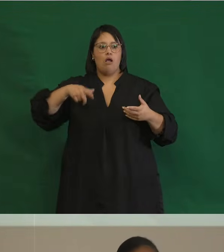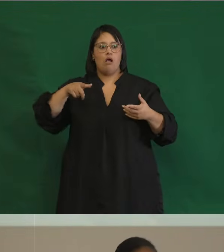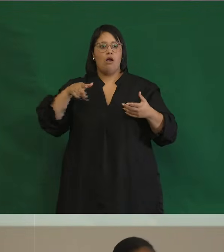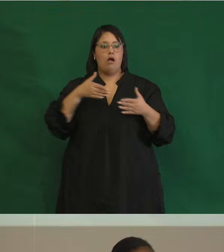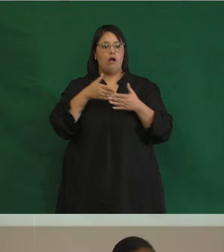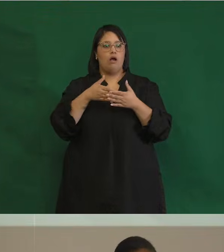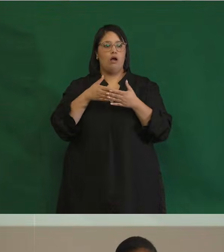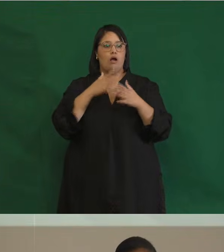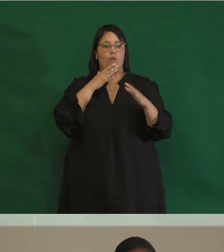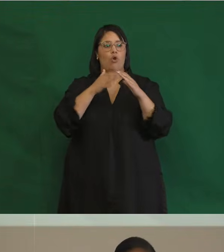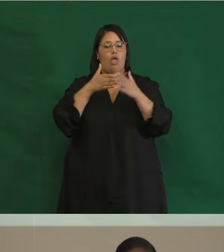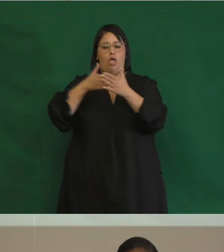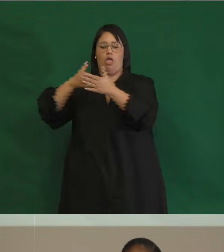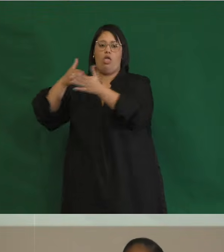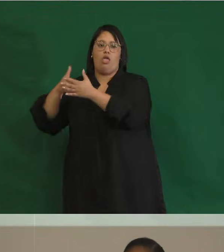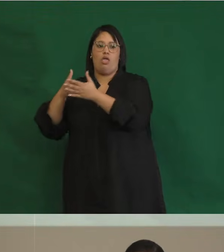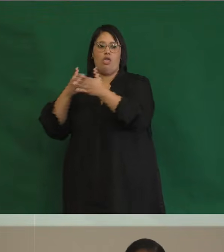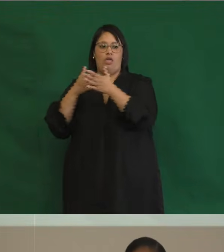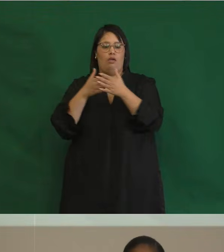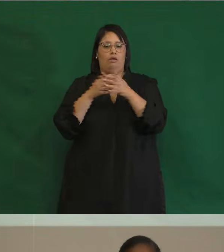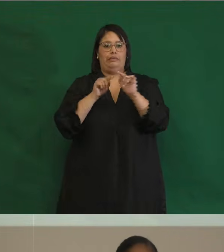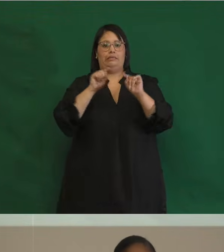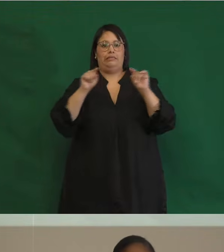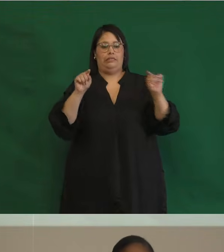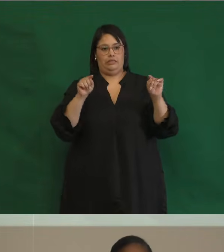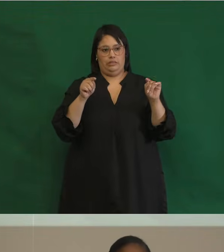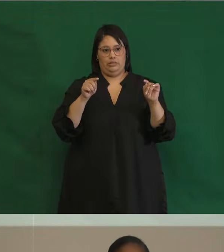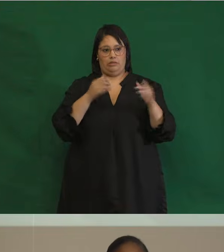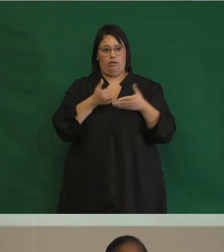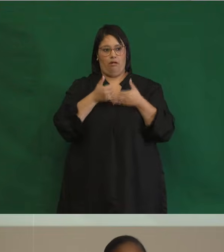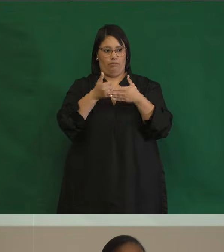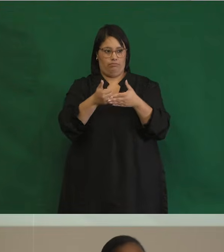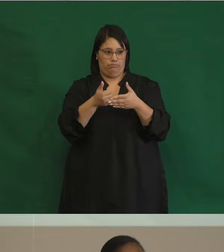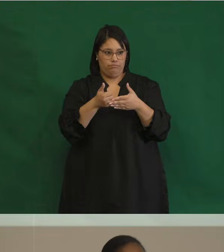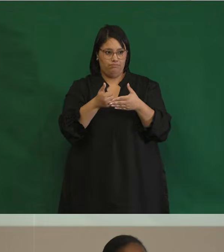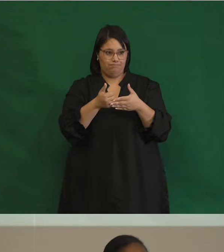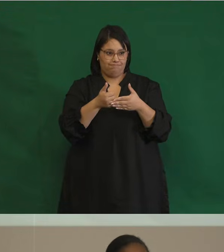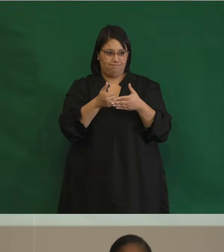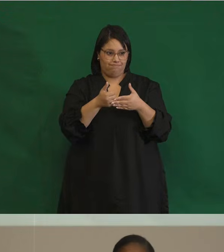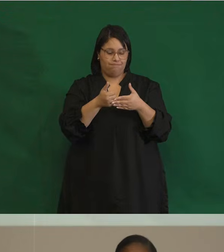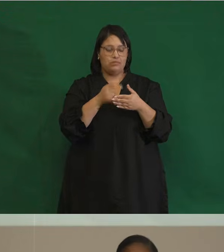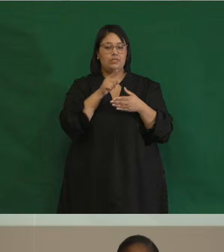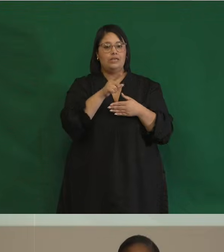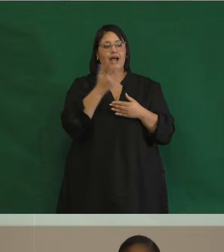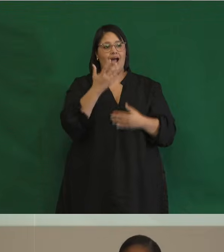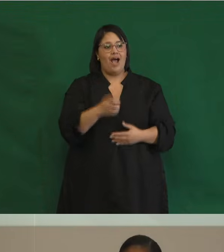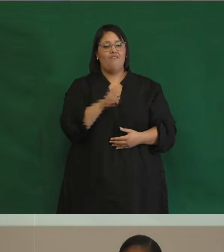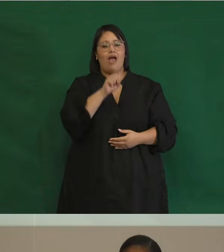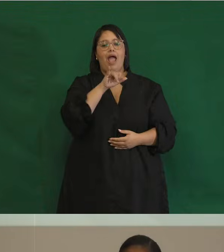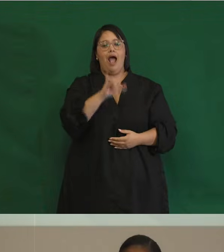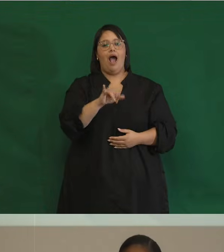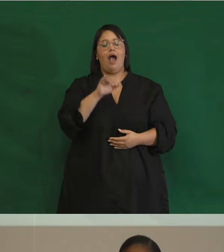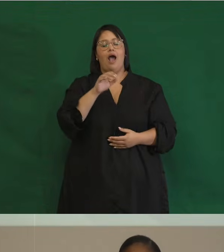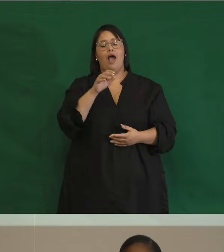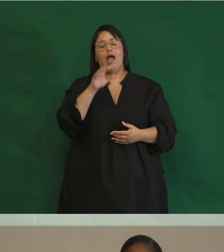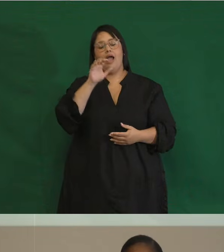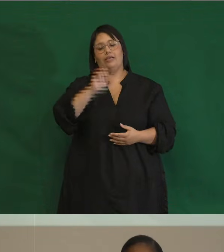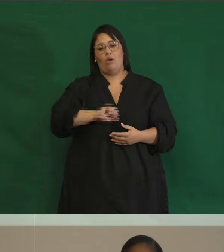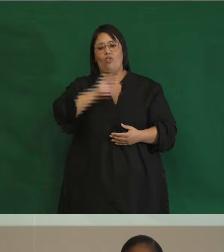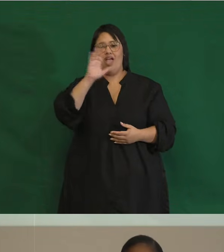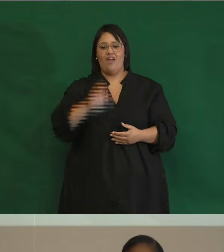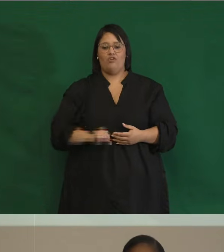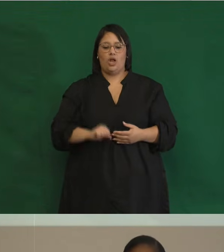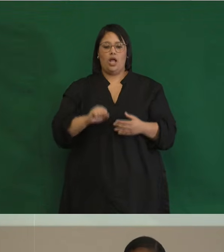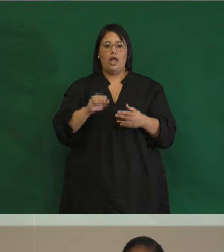barriers between two individuals. Further to that, we've got the AI South African Sign Language-powered